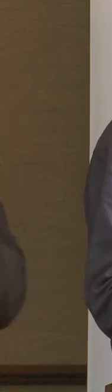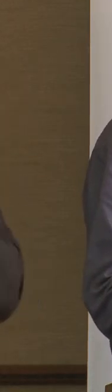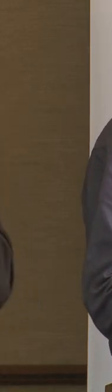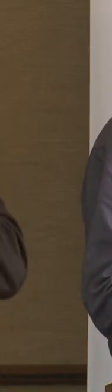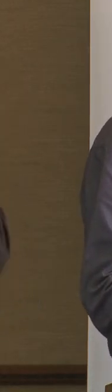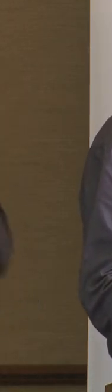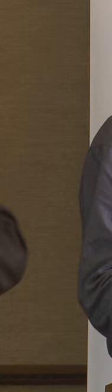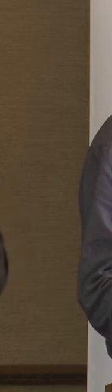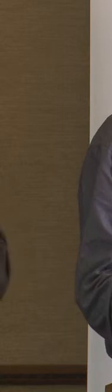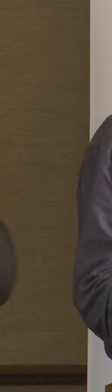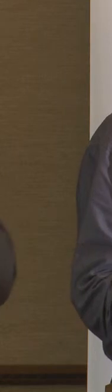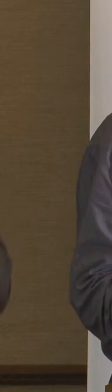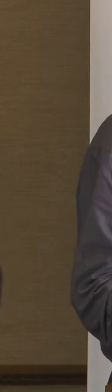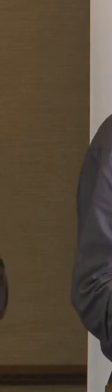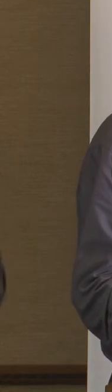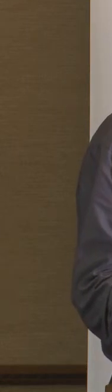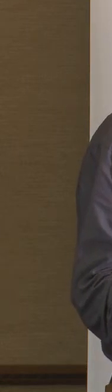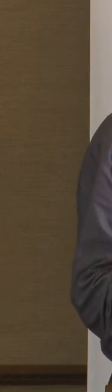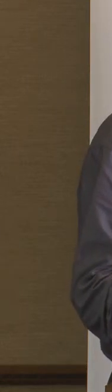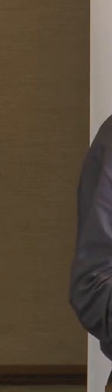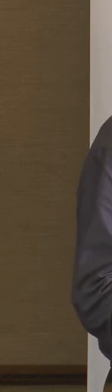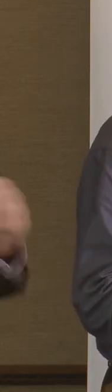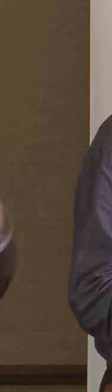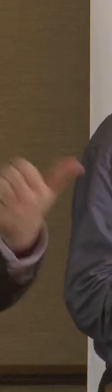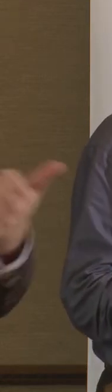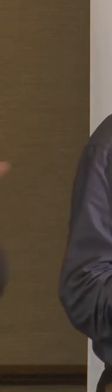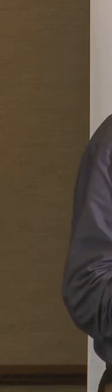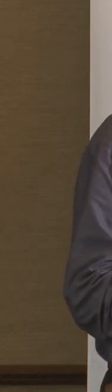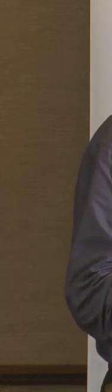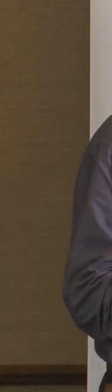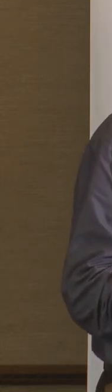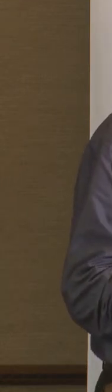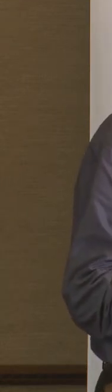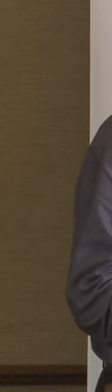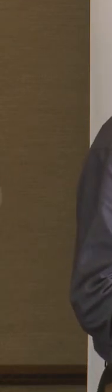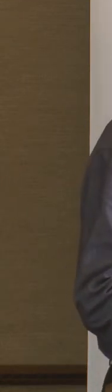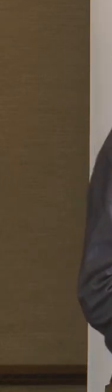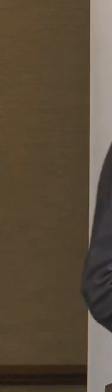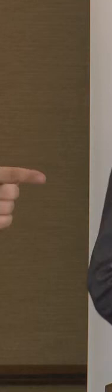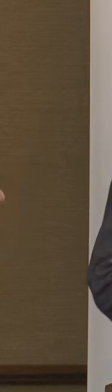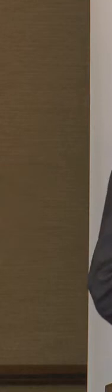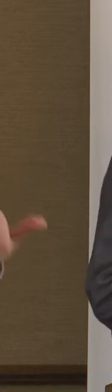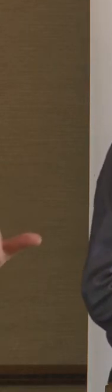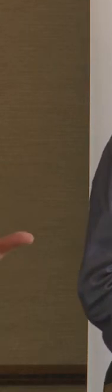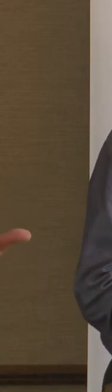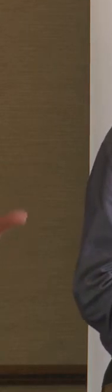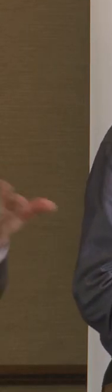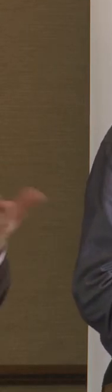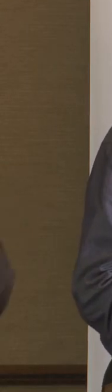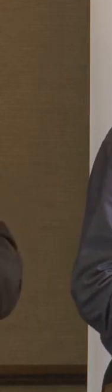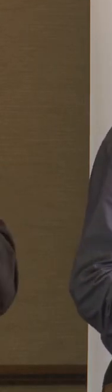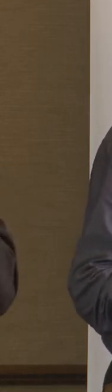of accessibility to the citizens it's meant to serve? And I can just put in a plea to consider that in the